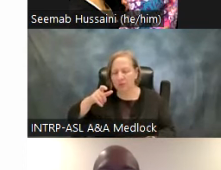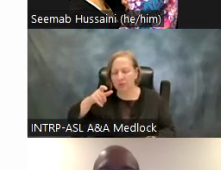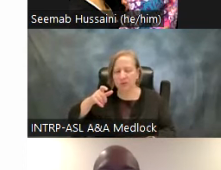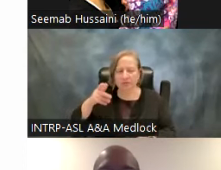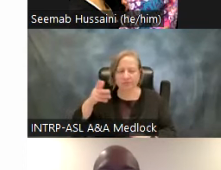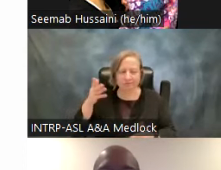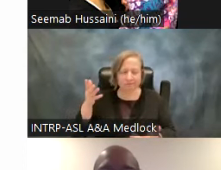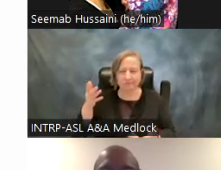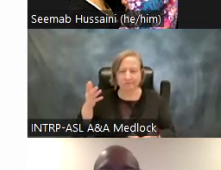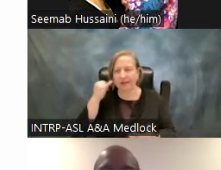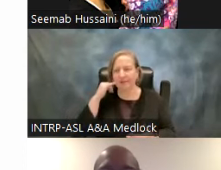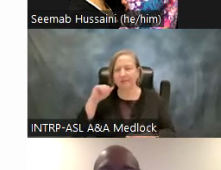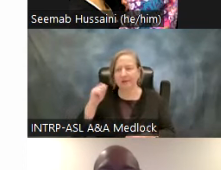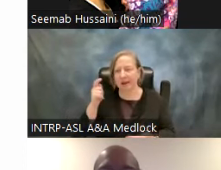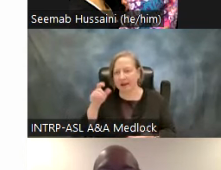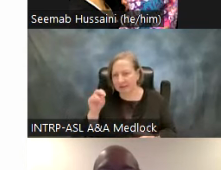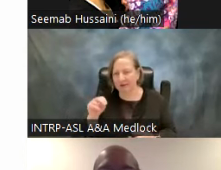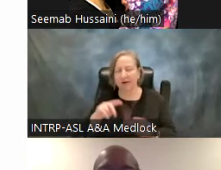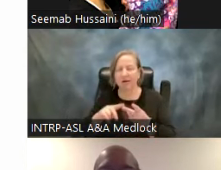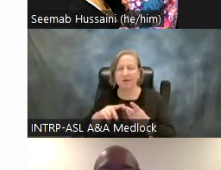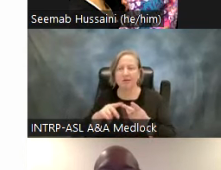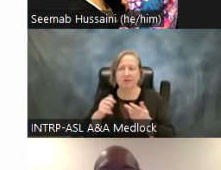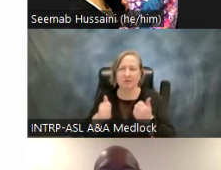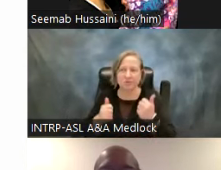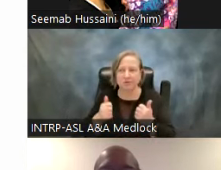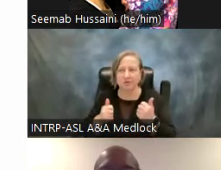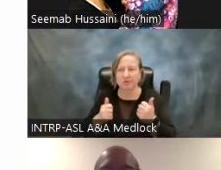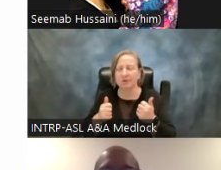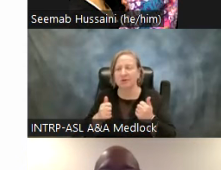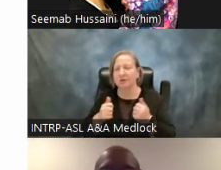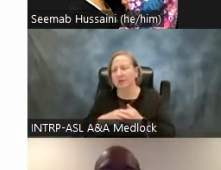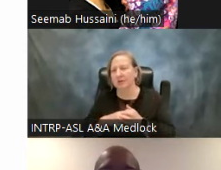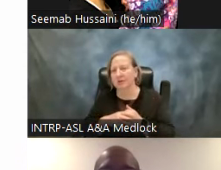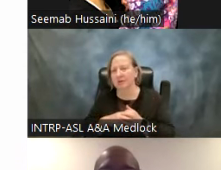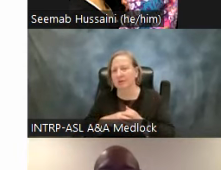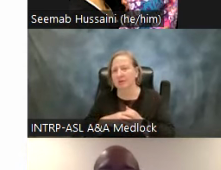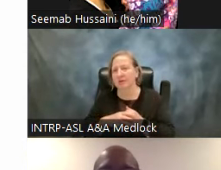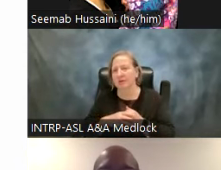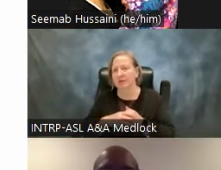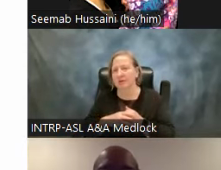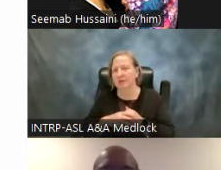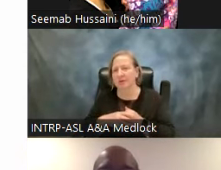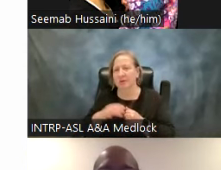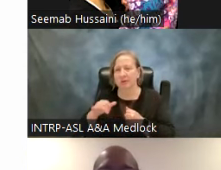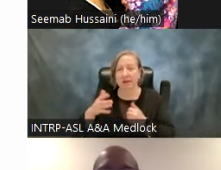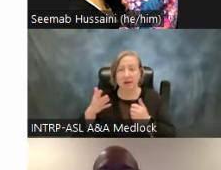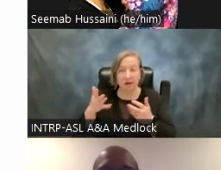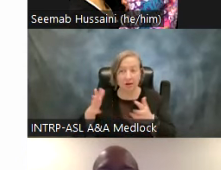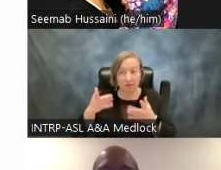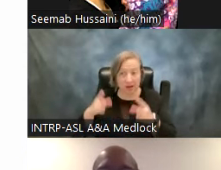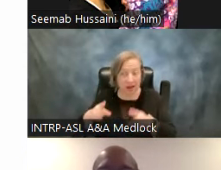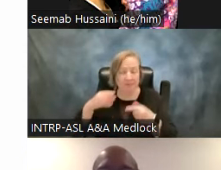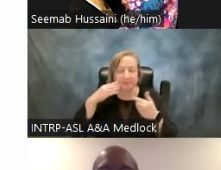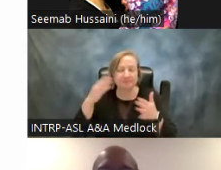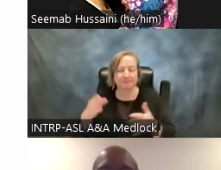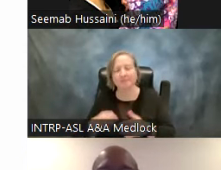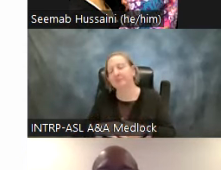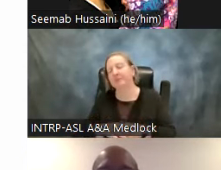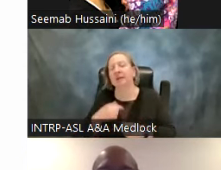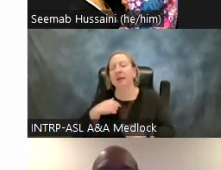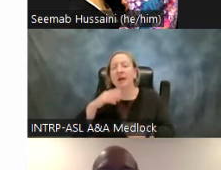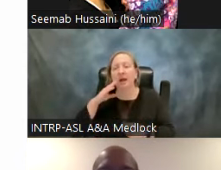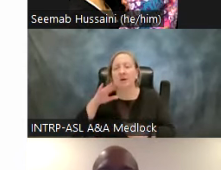whether it's going to be Axon or whatever the winning bid is. Apologies if that has happened already, I don't know, but I